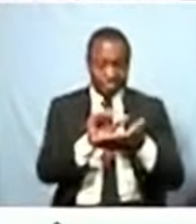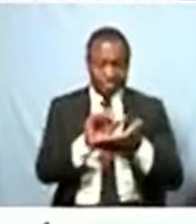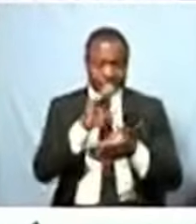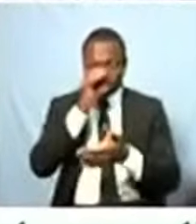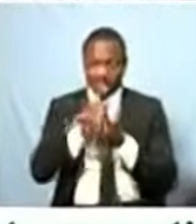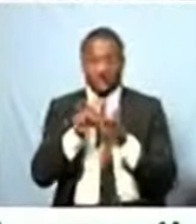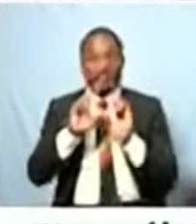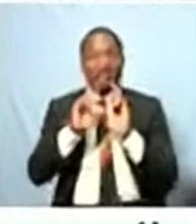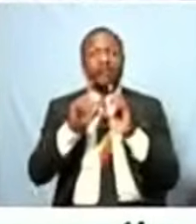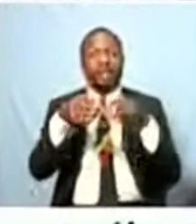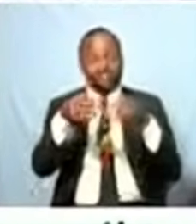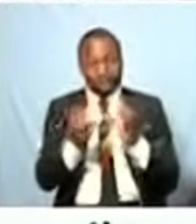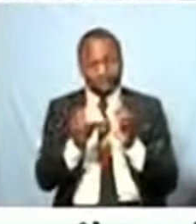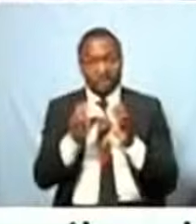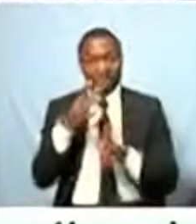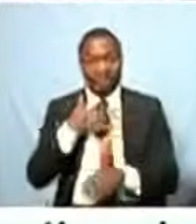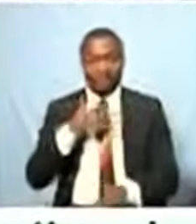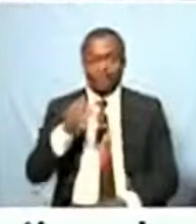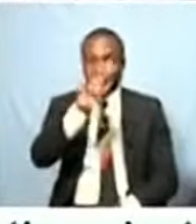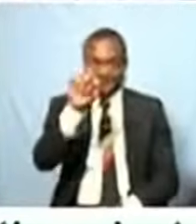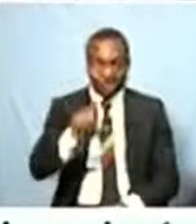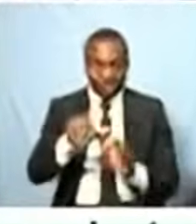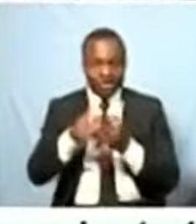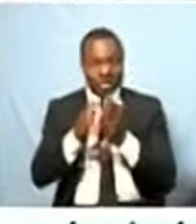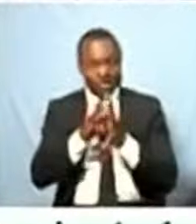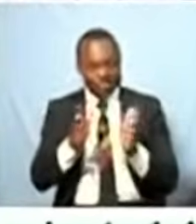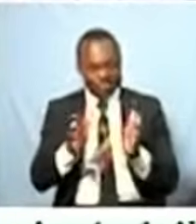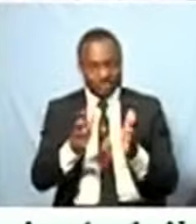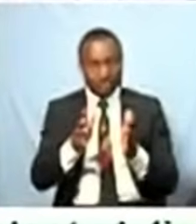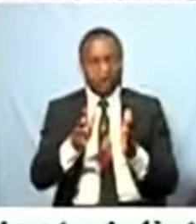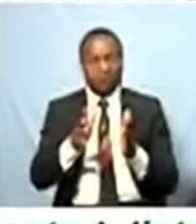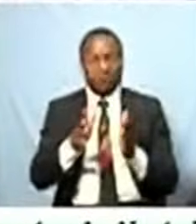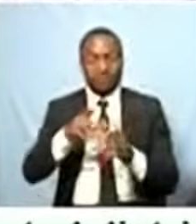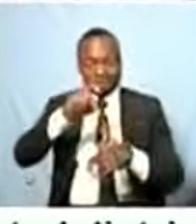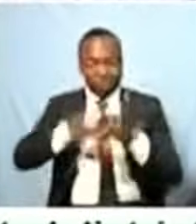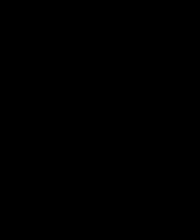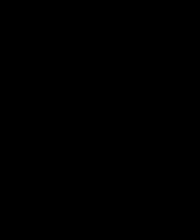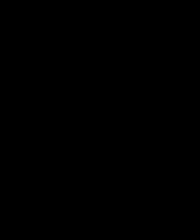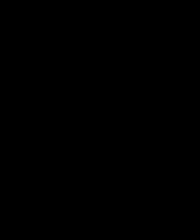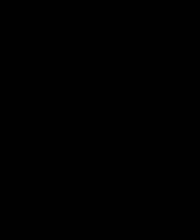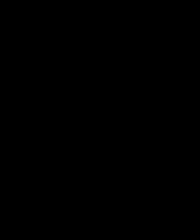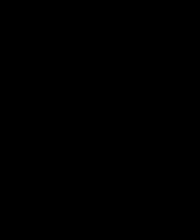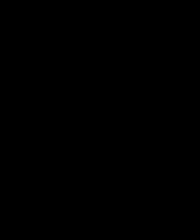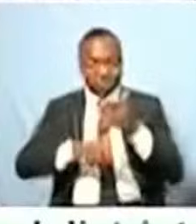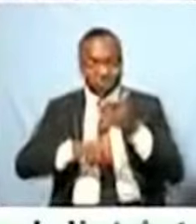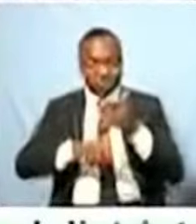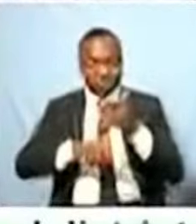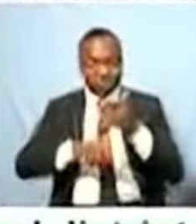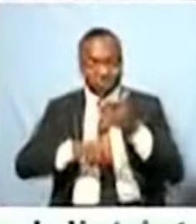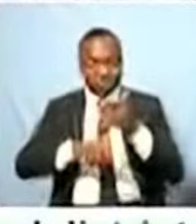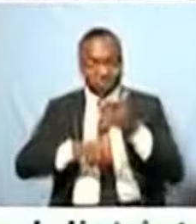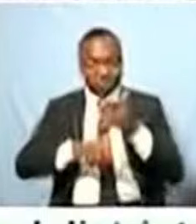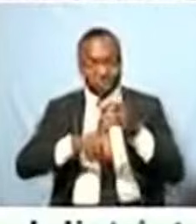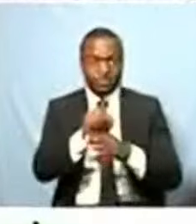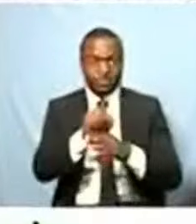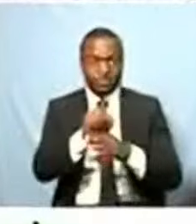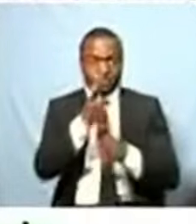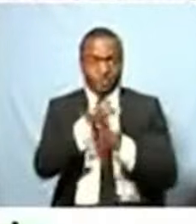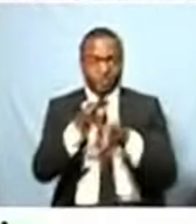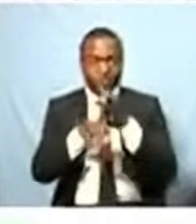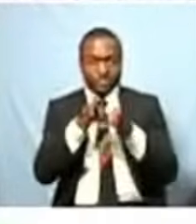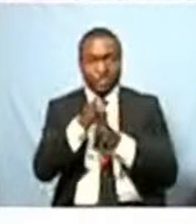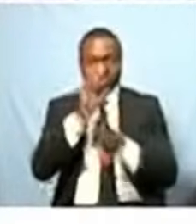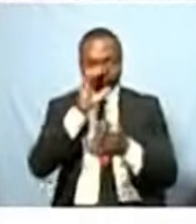constituency. My question is, how much is it going to cost? How much is allocated in